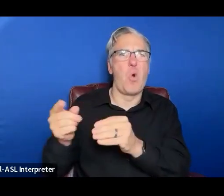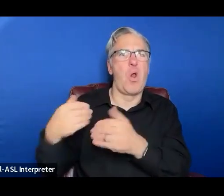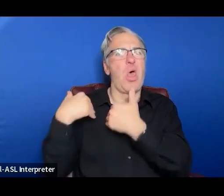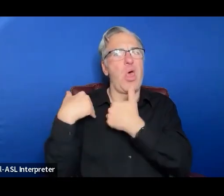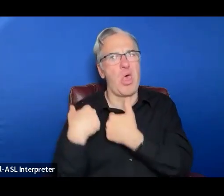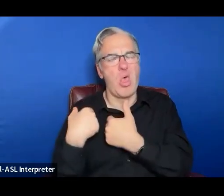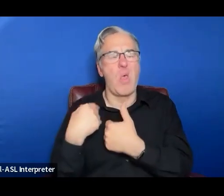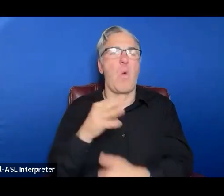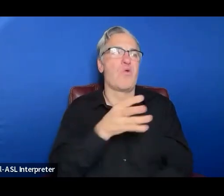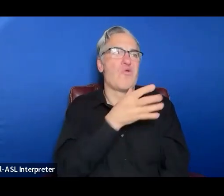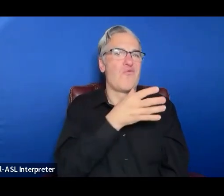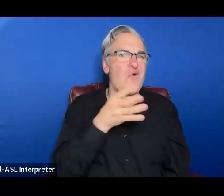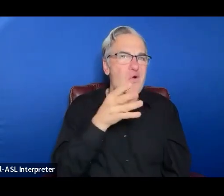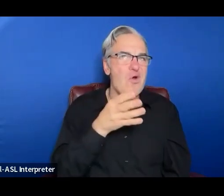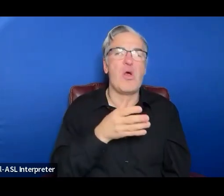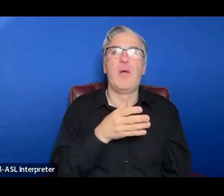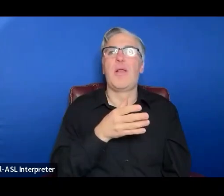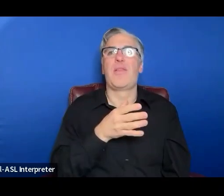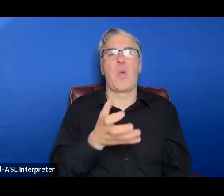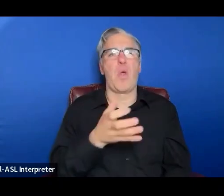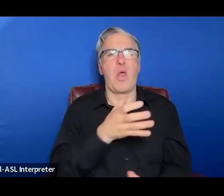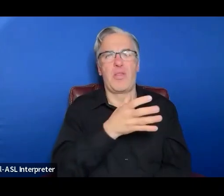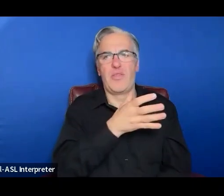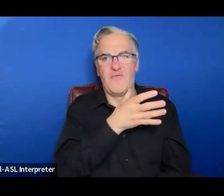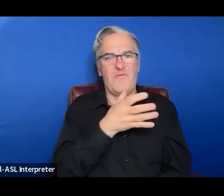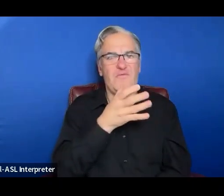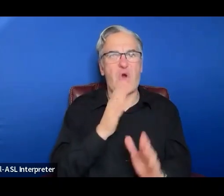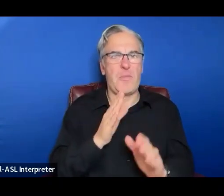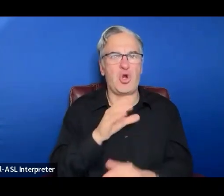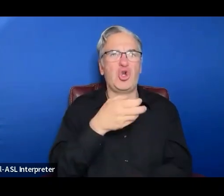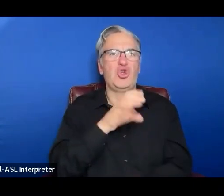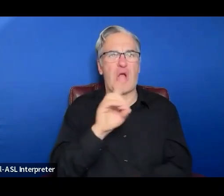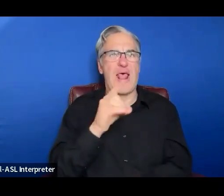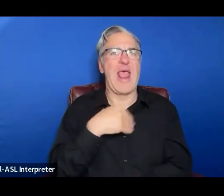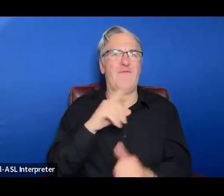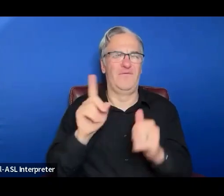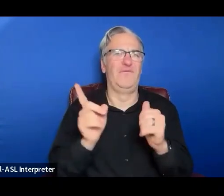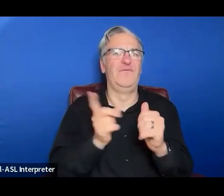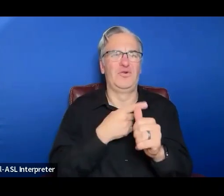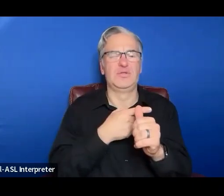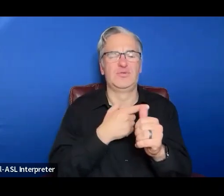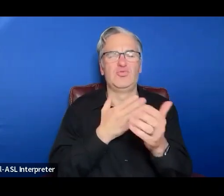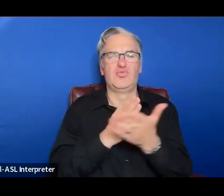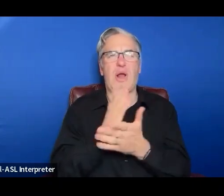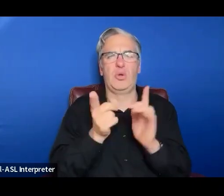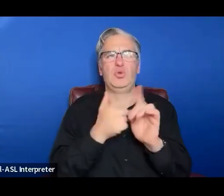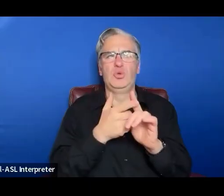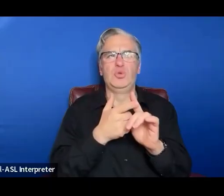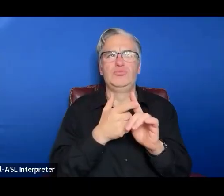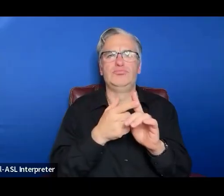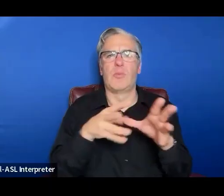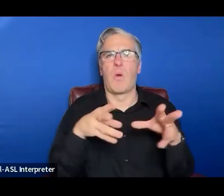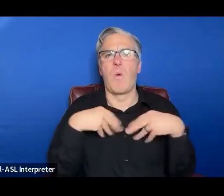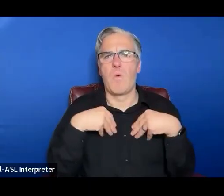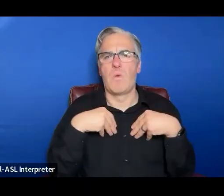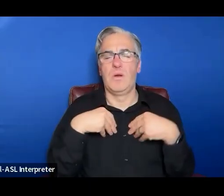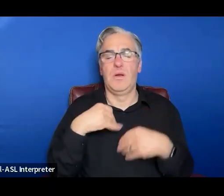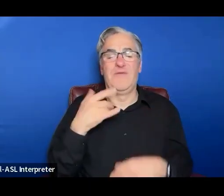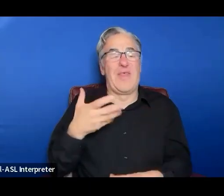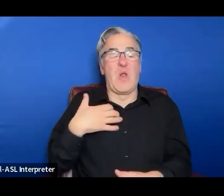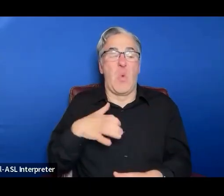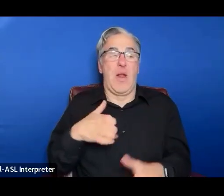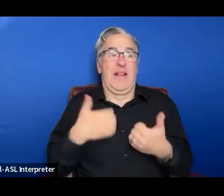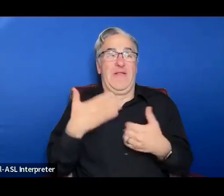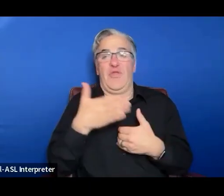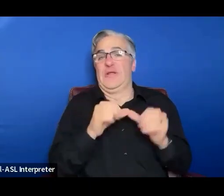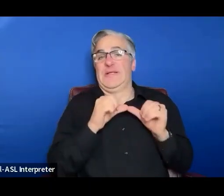it's a farm and they want the farmer child to have first crack at the house if they want it. And if they don't want to live